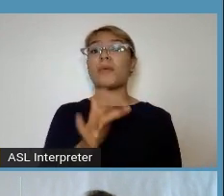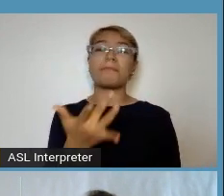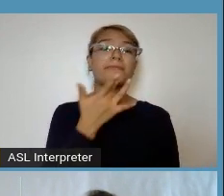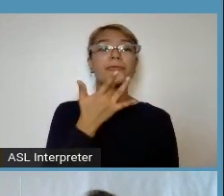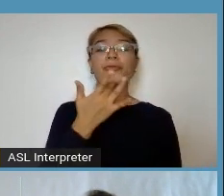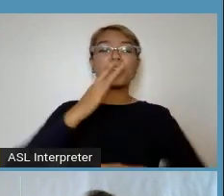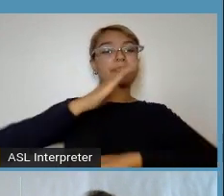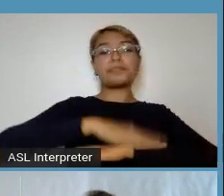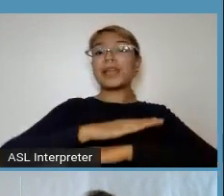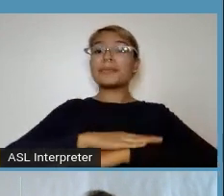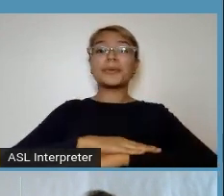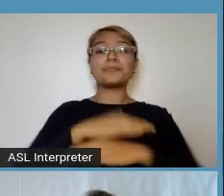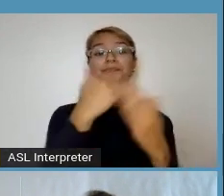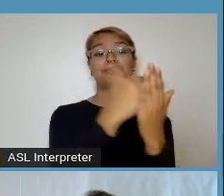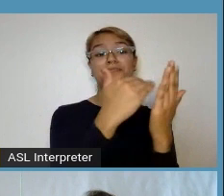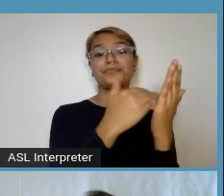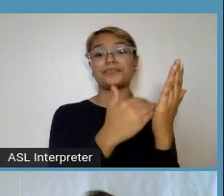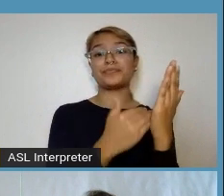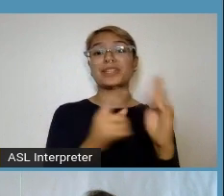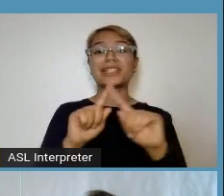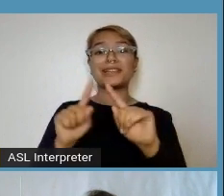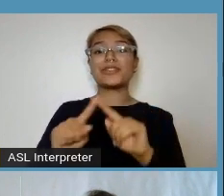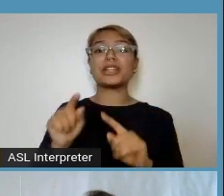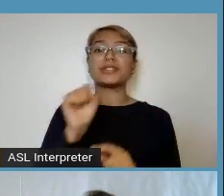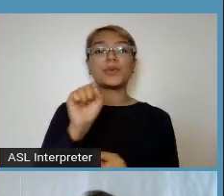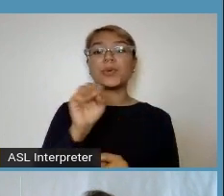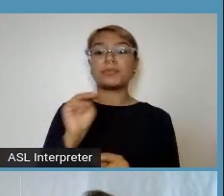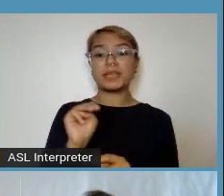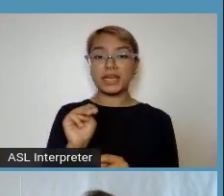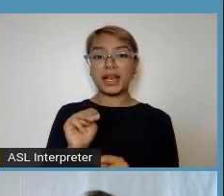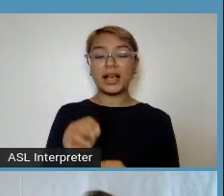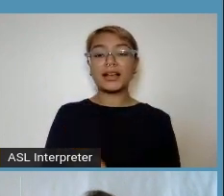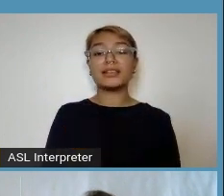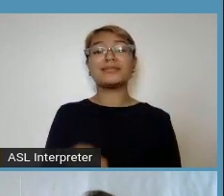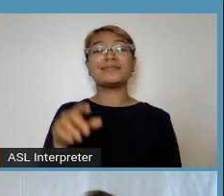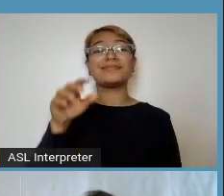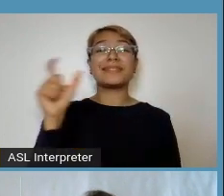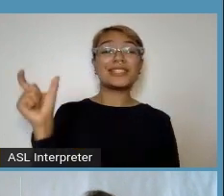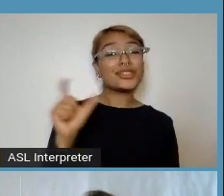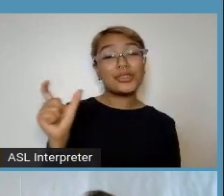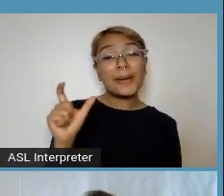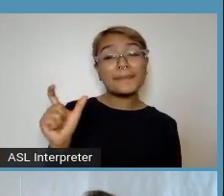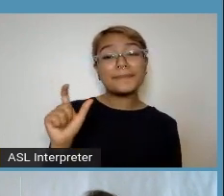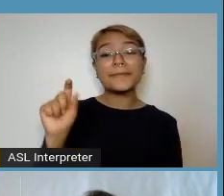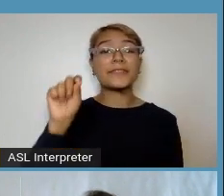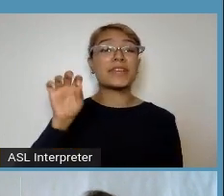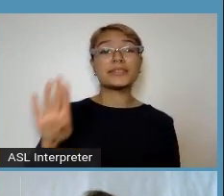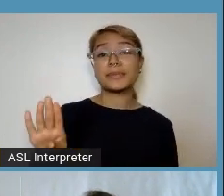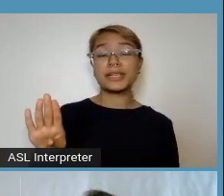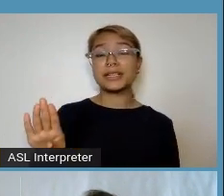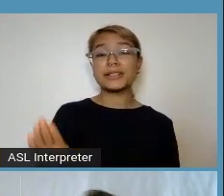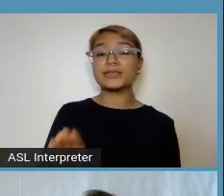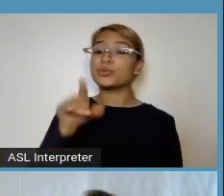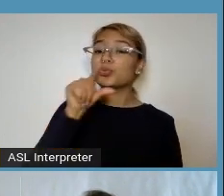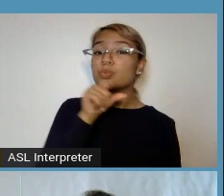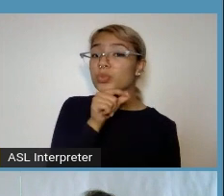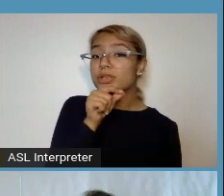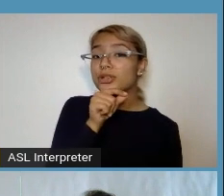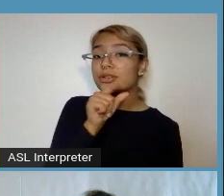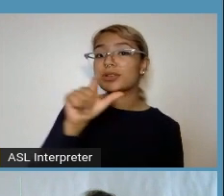handles are Instagram at Dykeman Farmhouse, Facebook at Dykeman Farmhouse Museum, Twitter at Dykeman Farm,